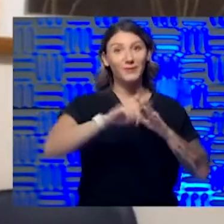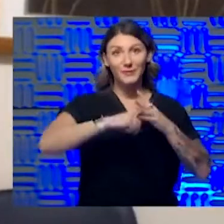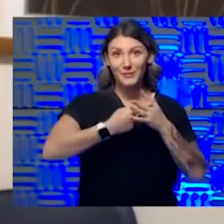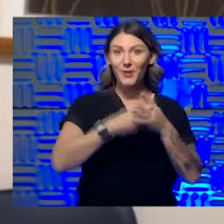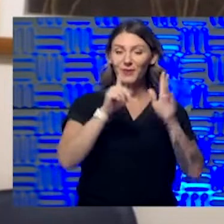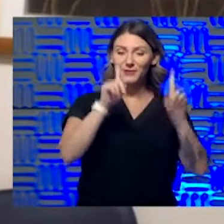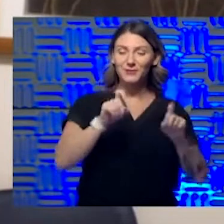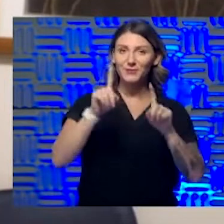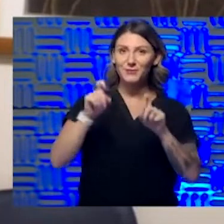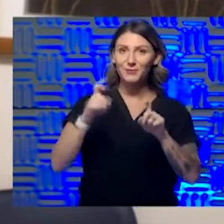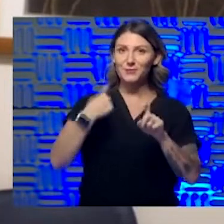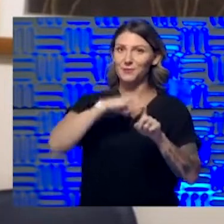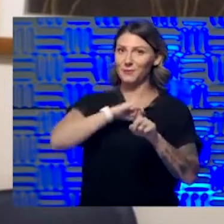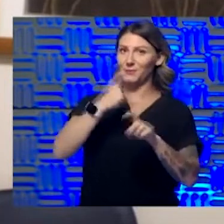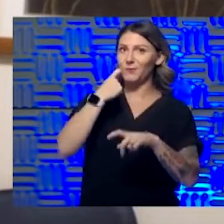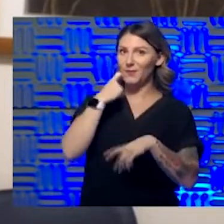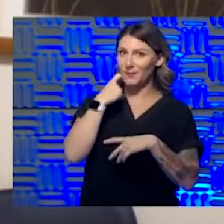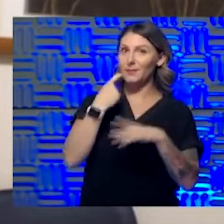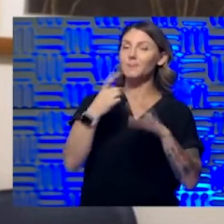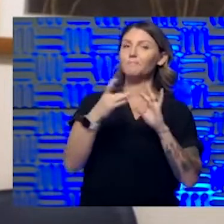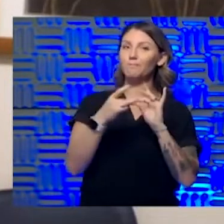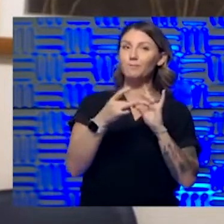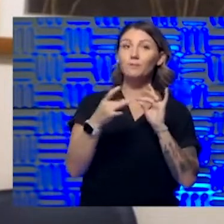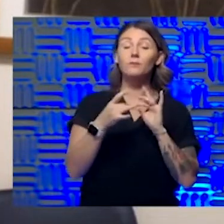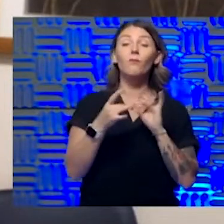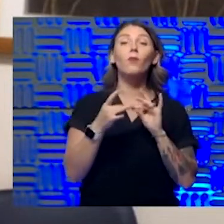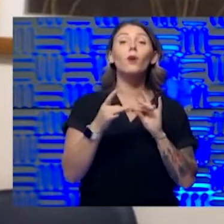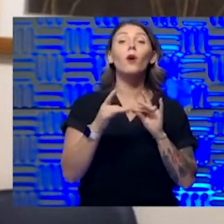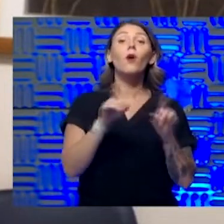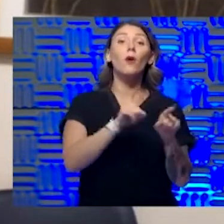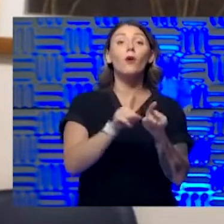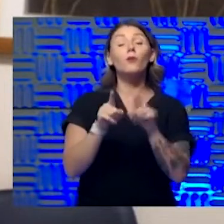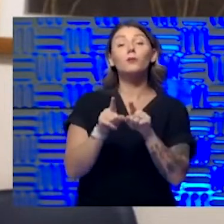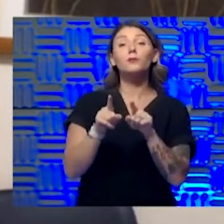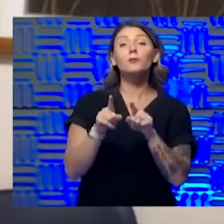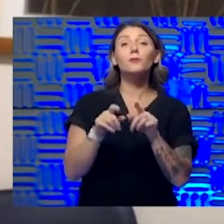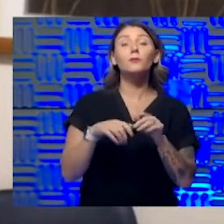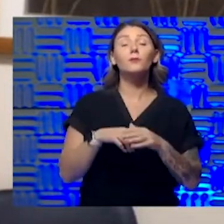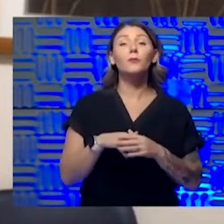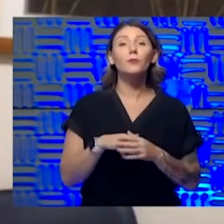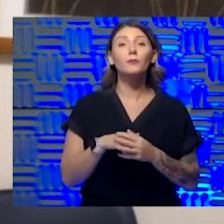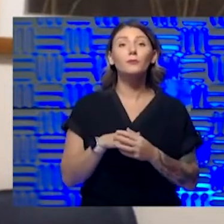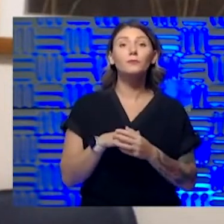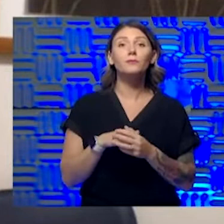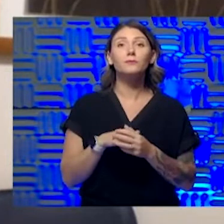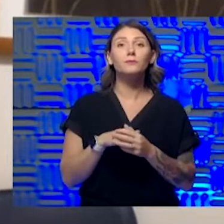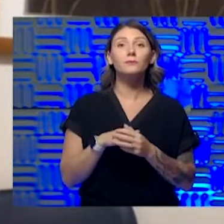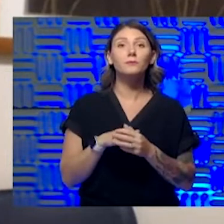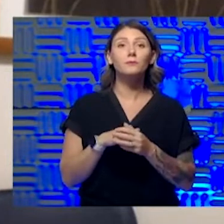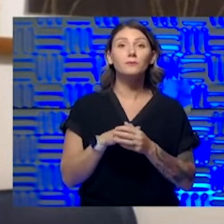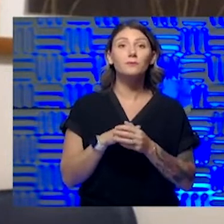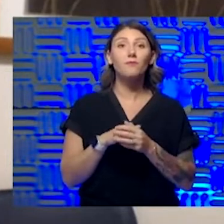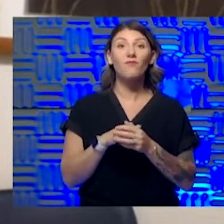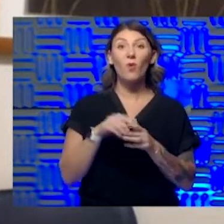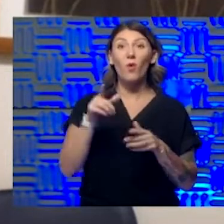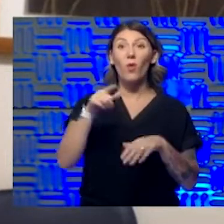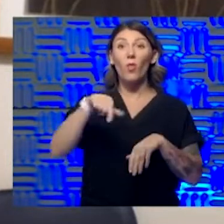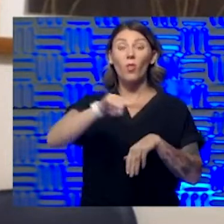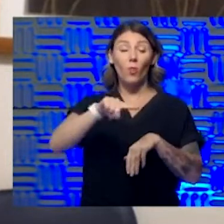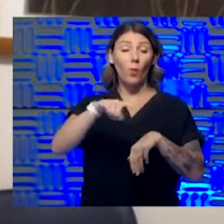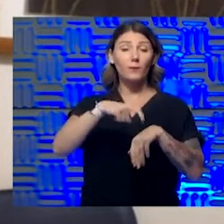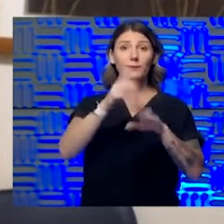just discussing that, is the way we have really rolled out expanding those time points